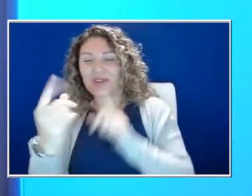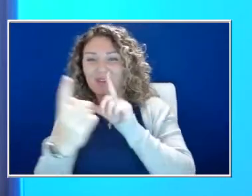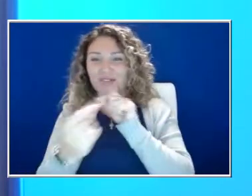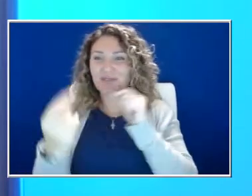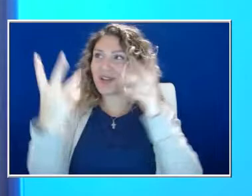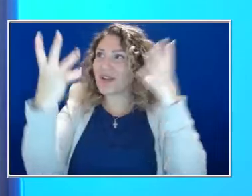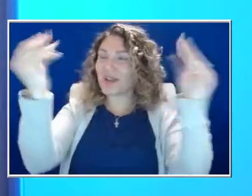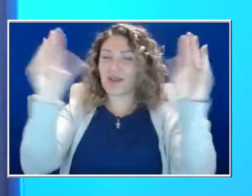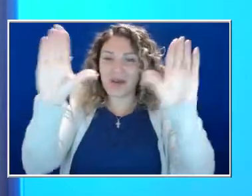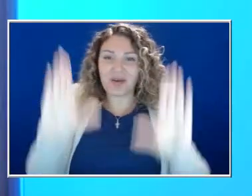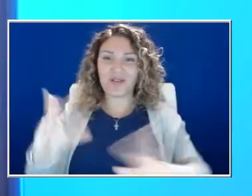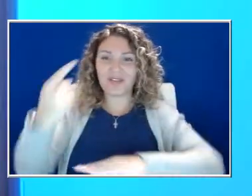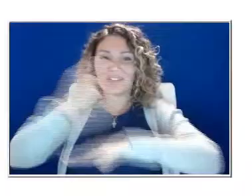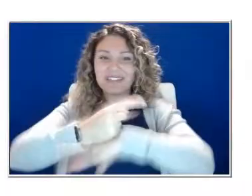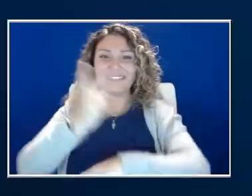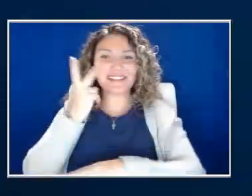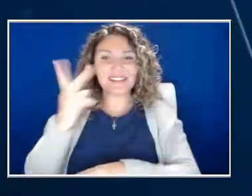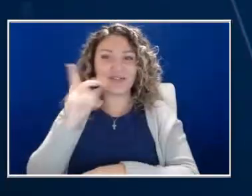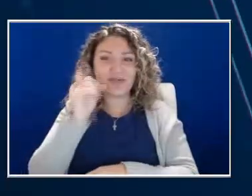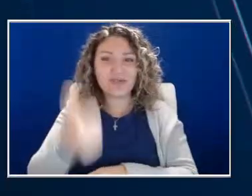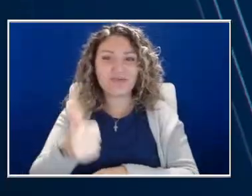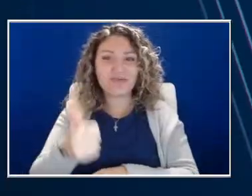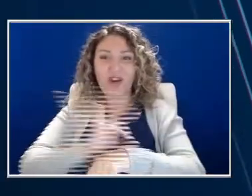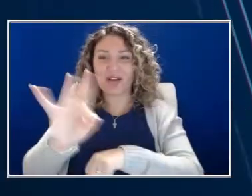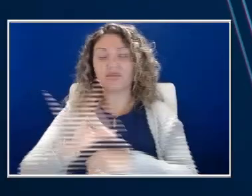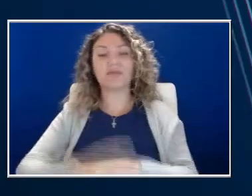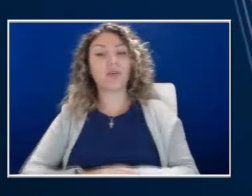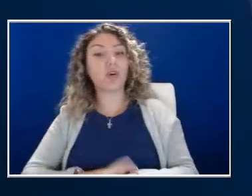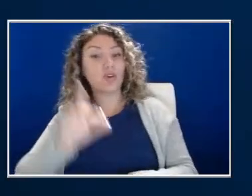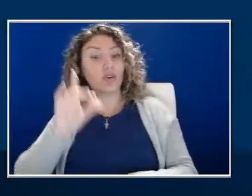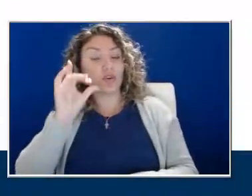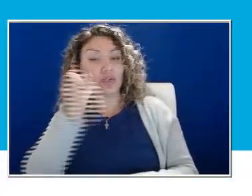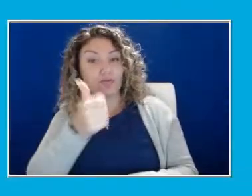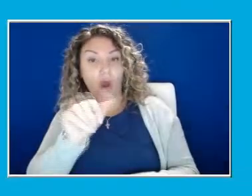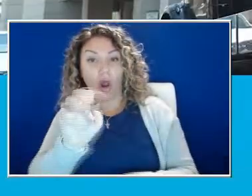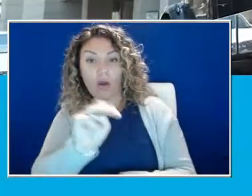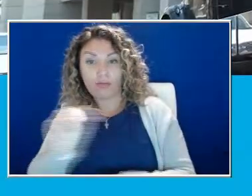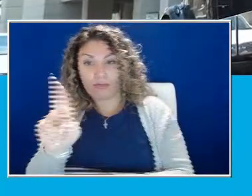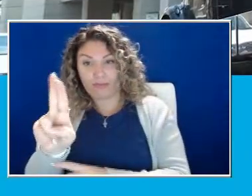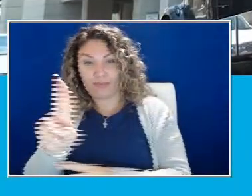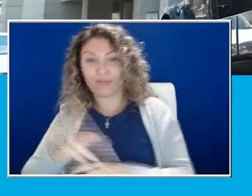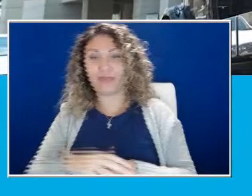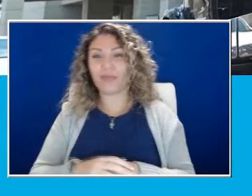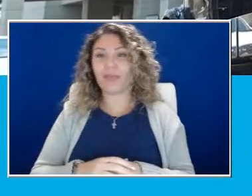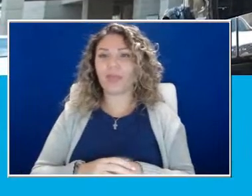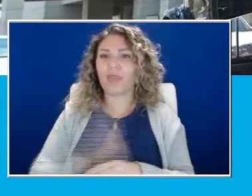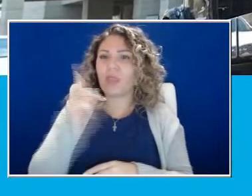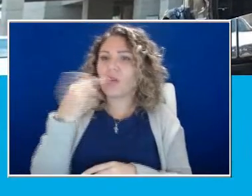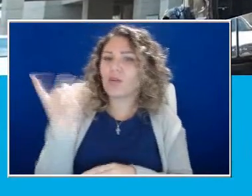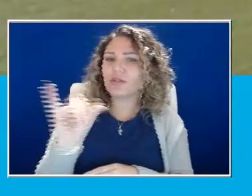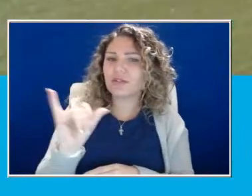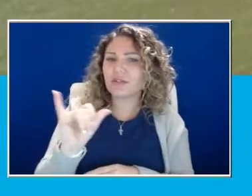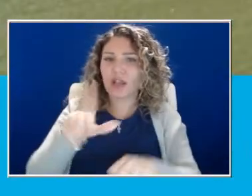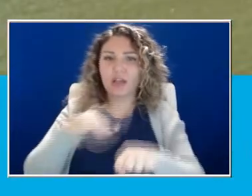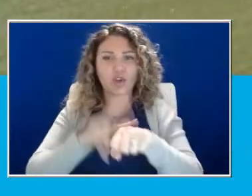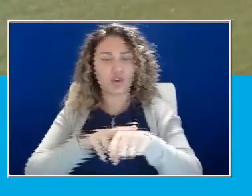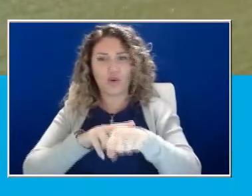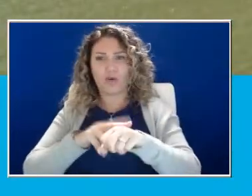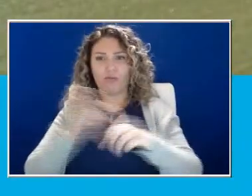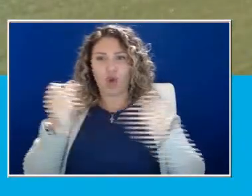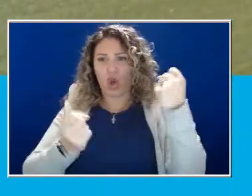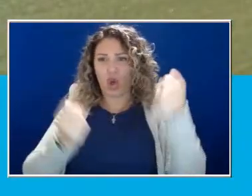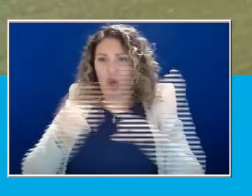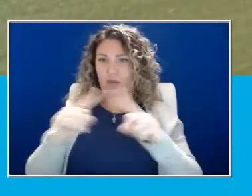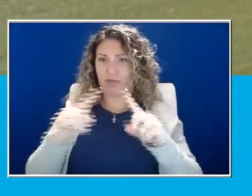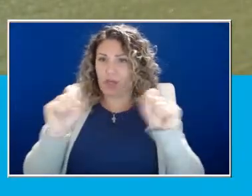day, and we'll see you back here tomorrow at 8. Coming up tomorrow on the Morning Medical Update, it looks like a regular car, but it could help